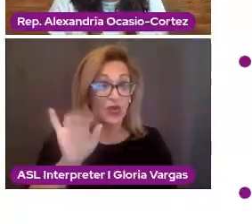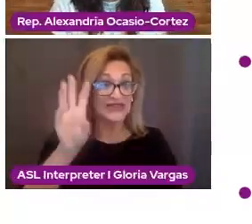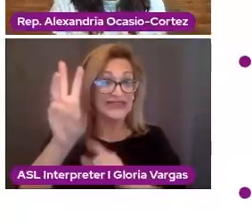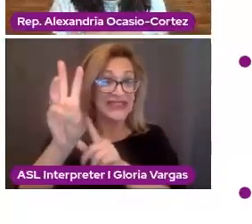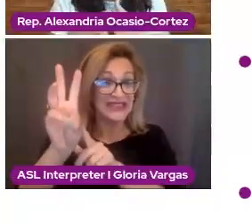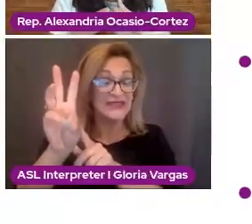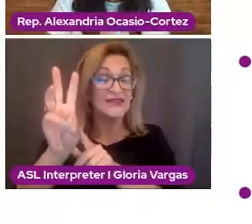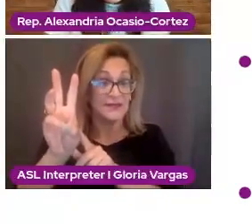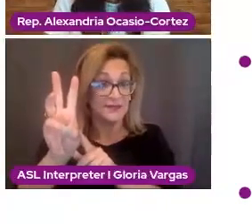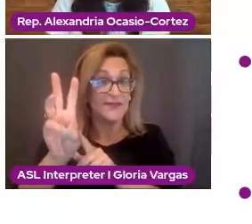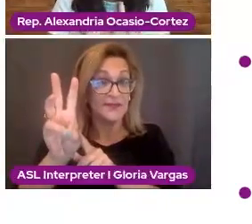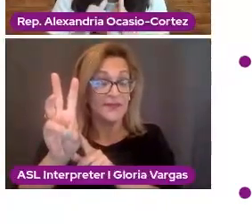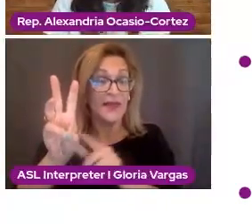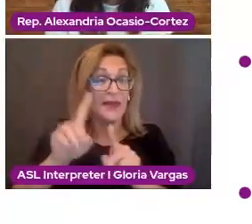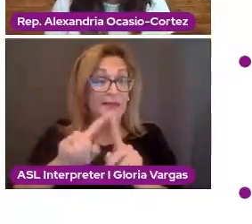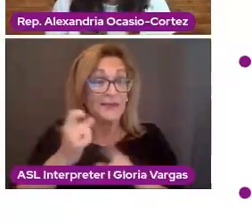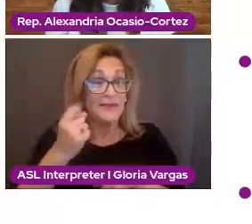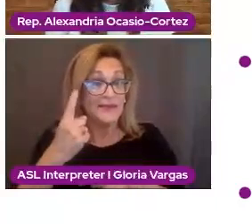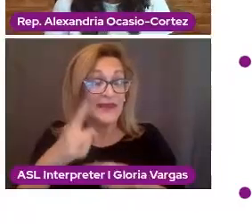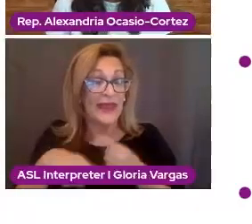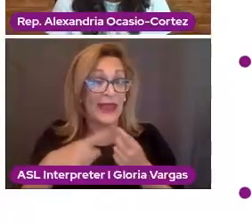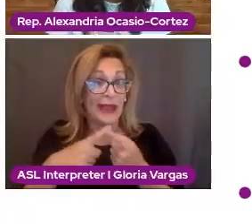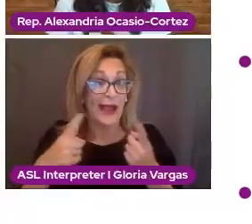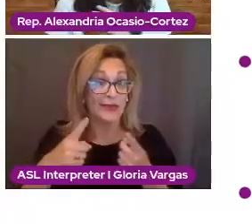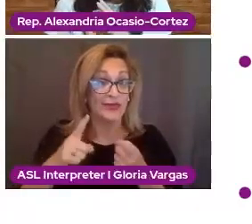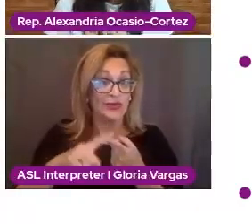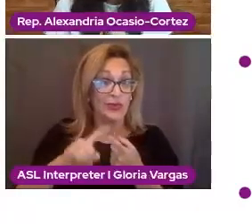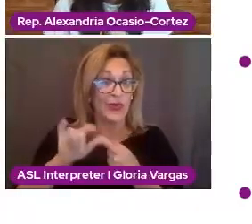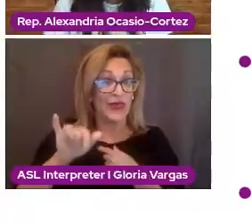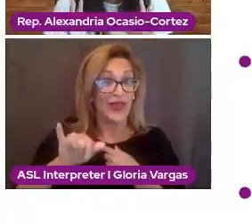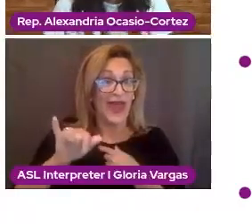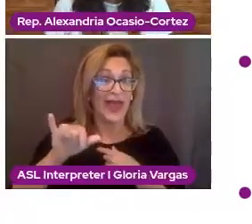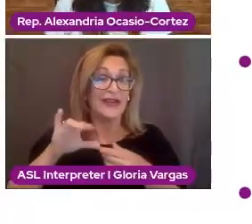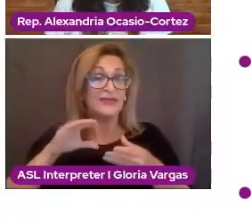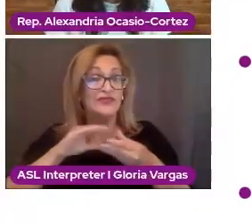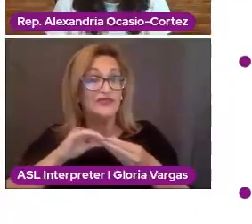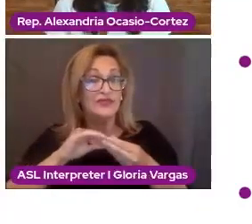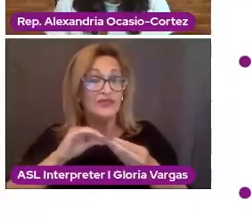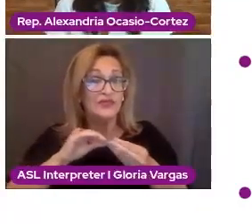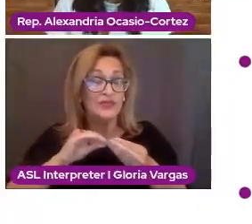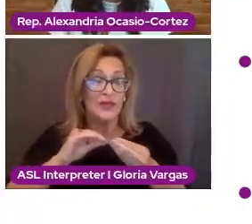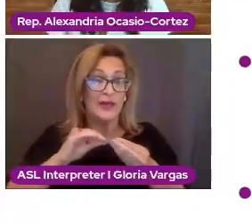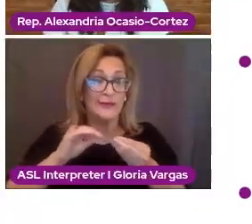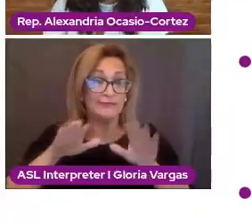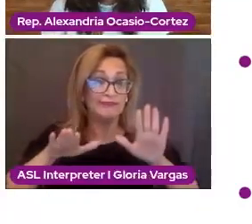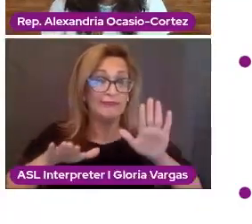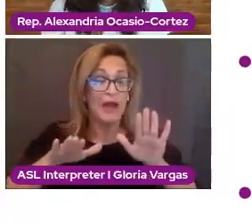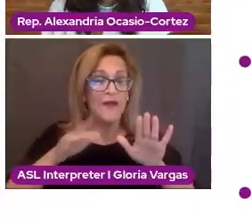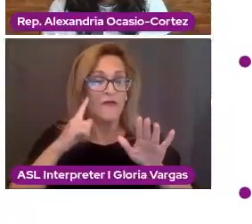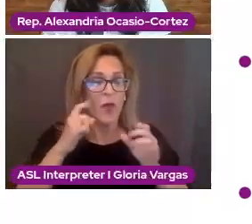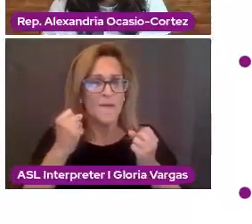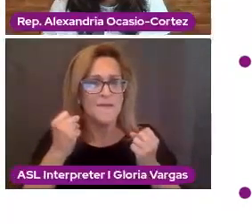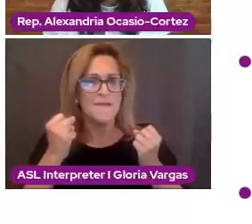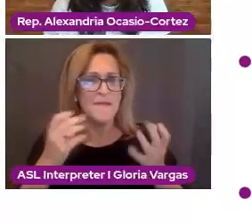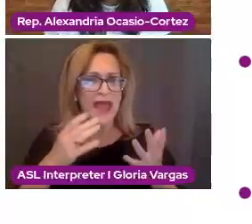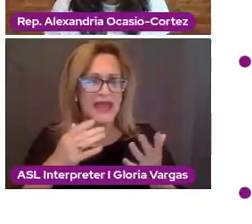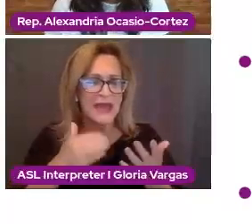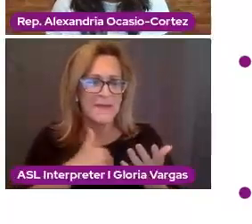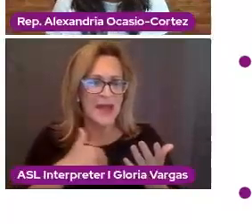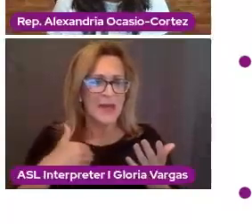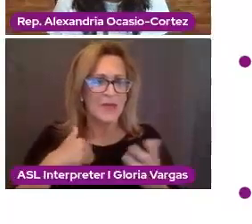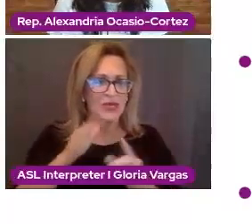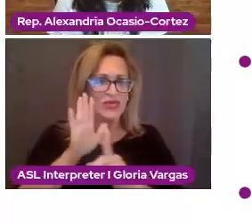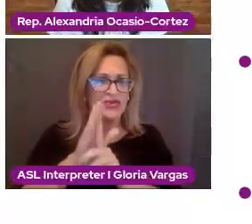contrary to the testimony and the statements of many members of Congress and the statements of President Trump